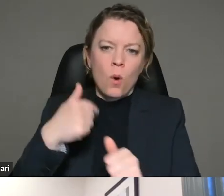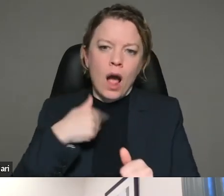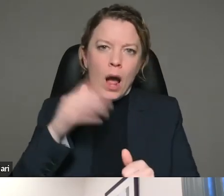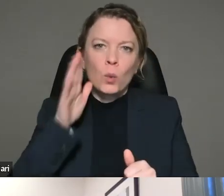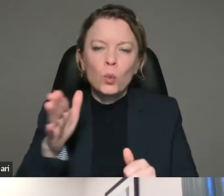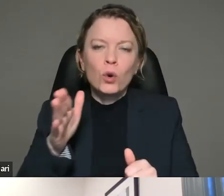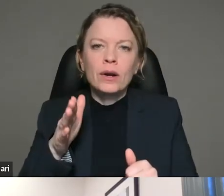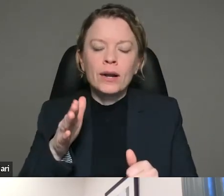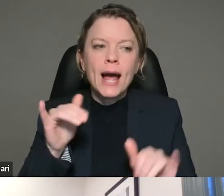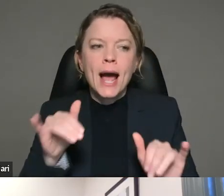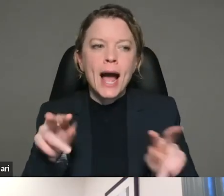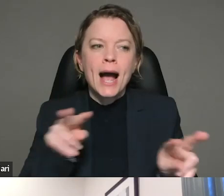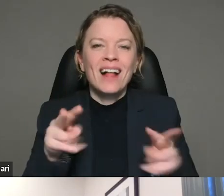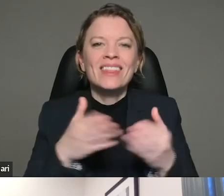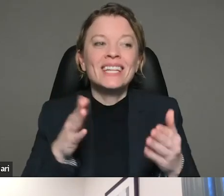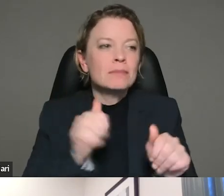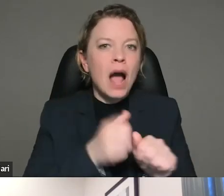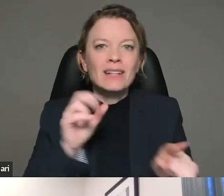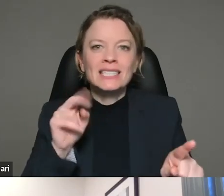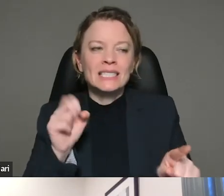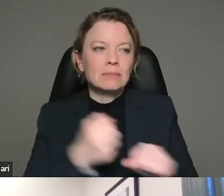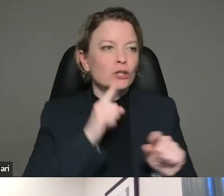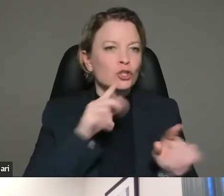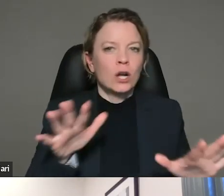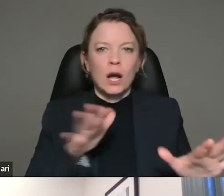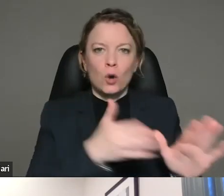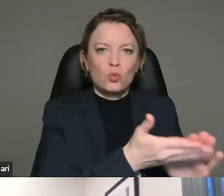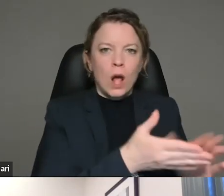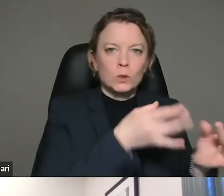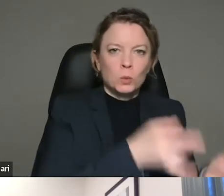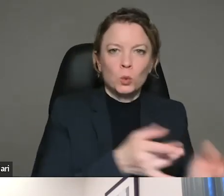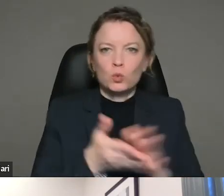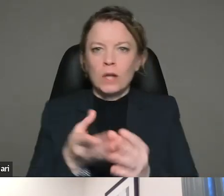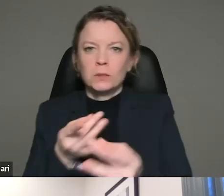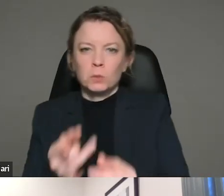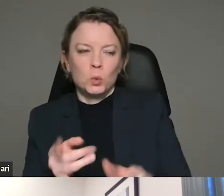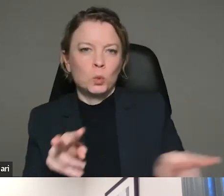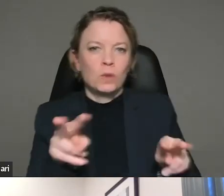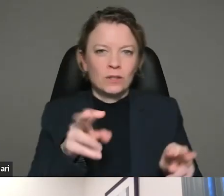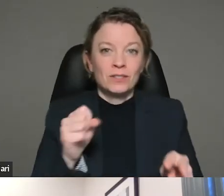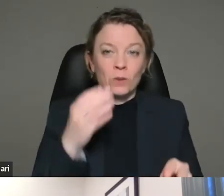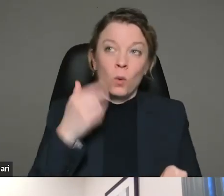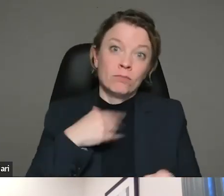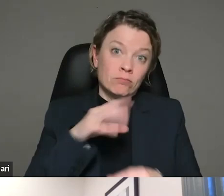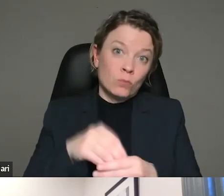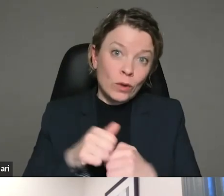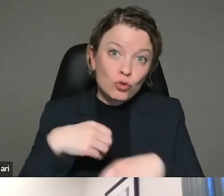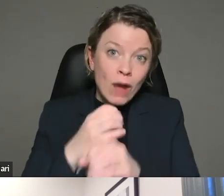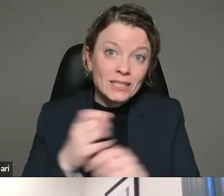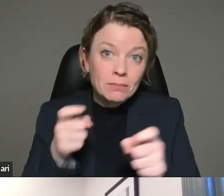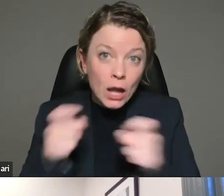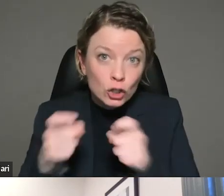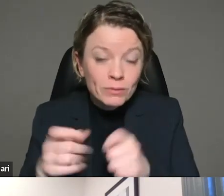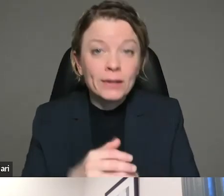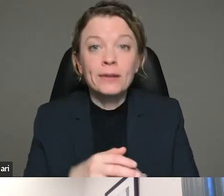things behind the scenes and making sure everything ran smoothly. So with that, there was a lot of crisis management. So there was a lot of fire